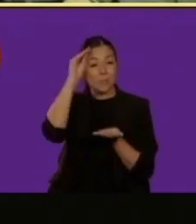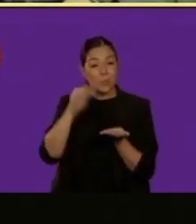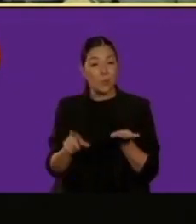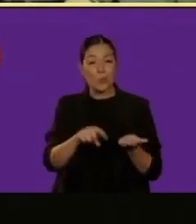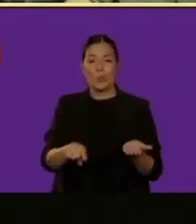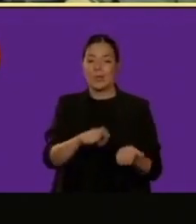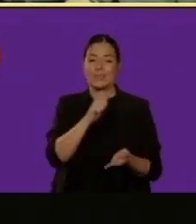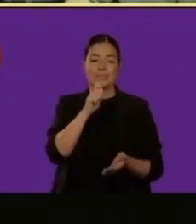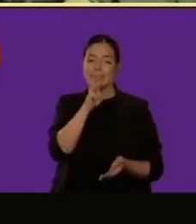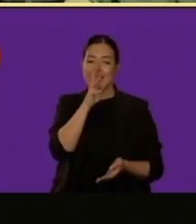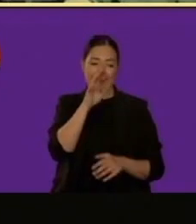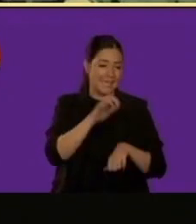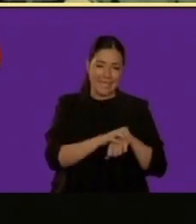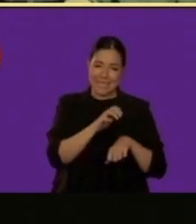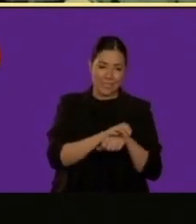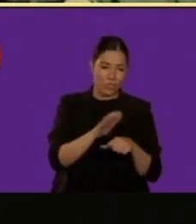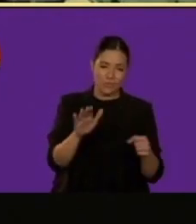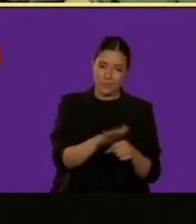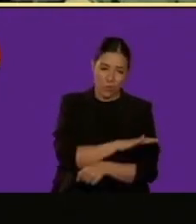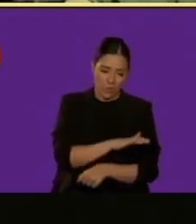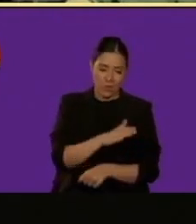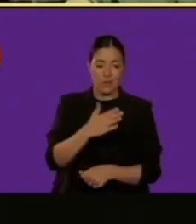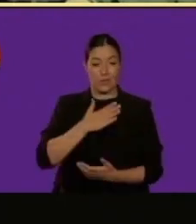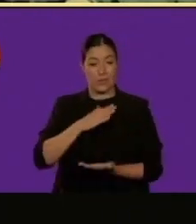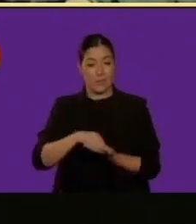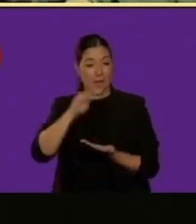ver? Can you see that?